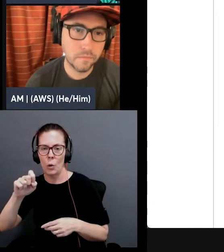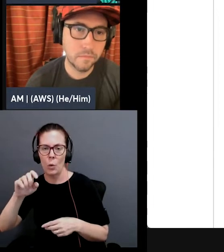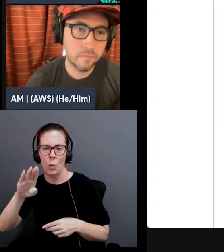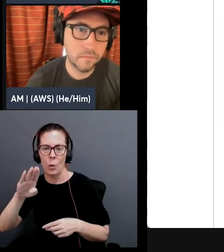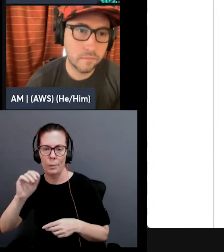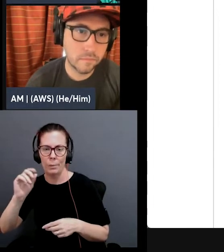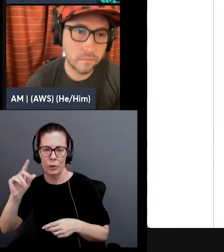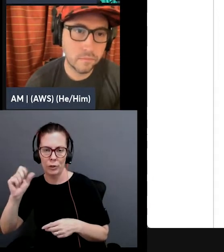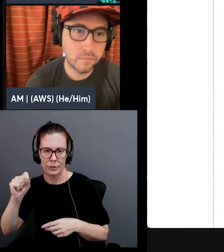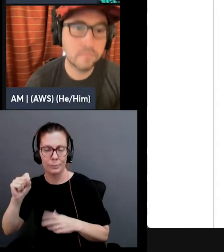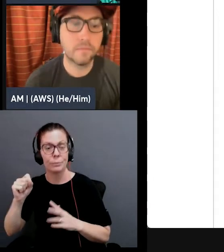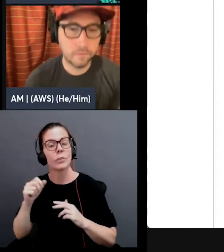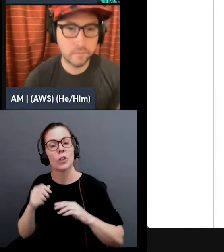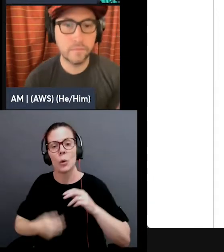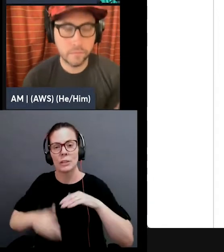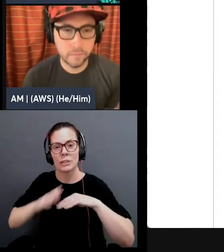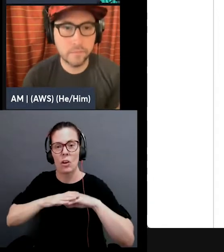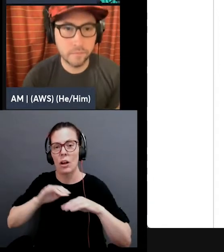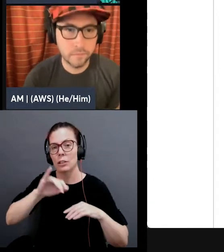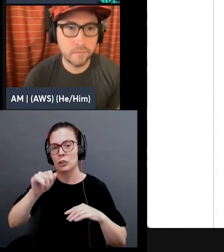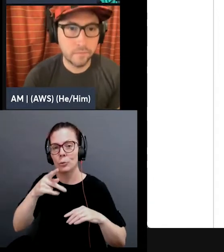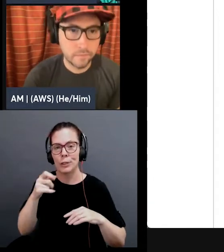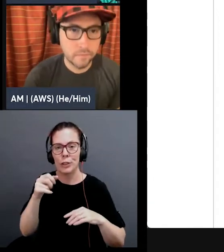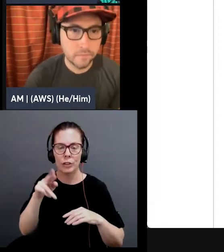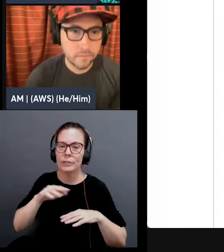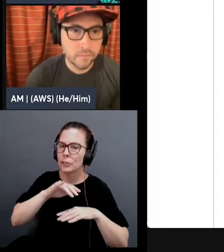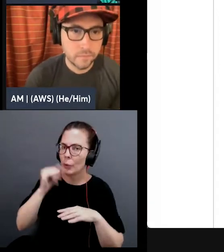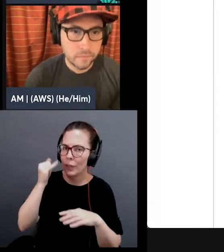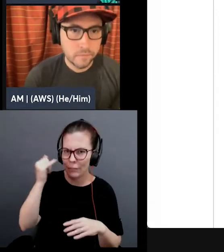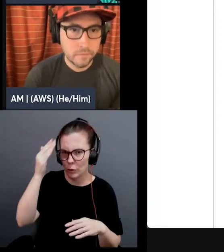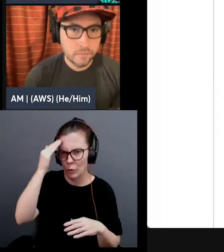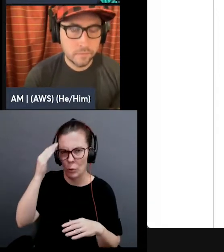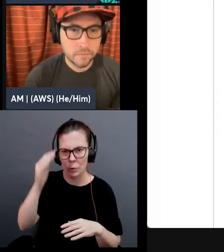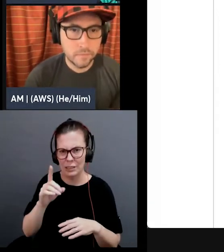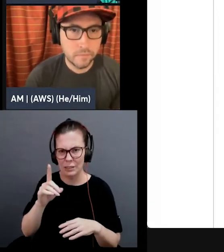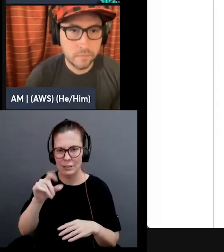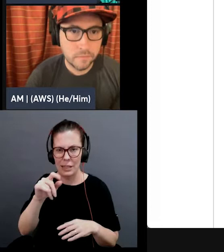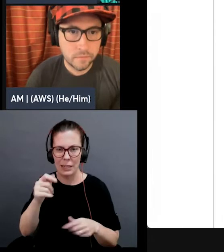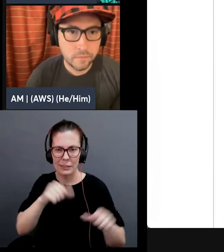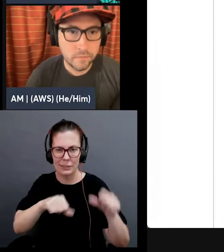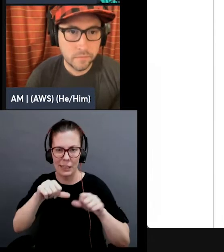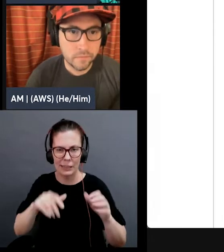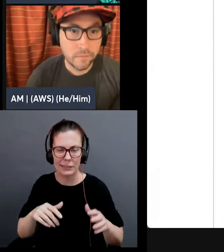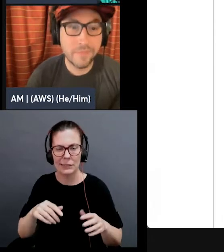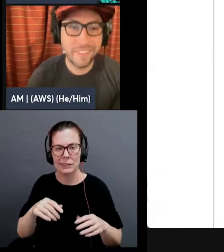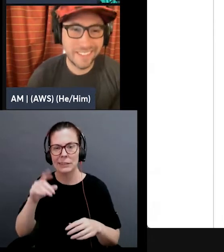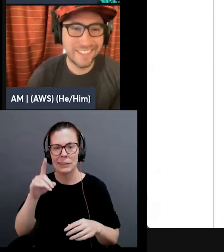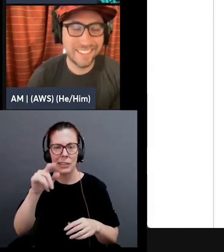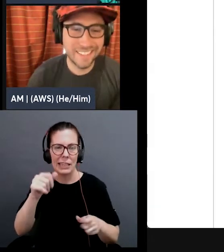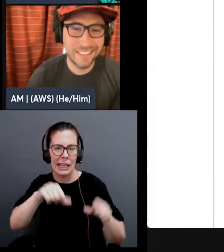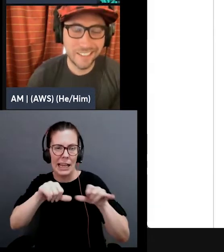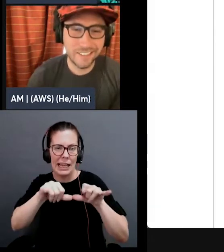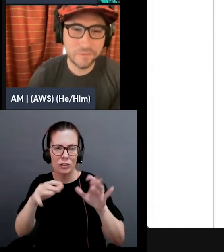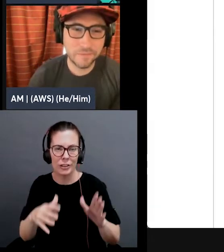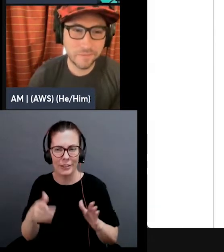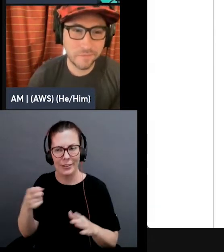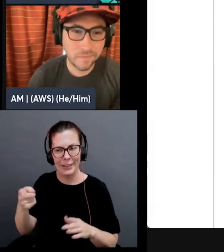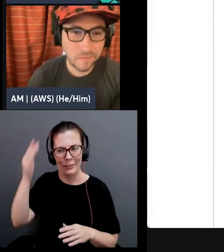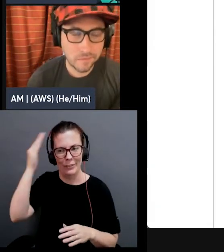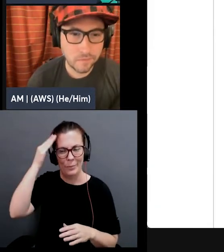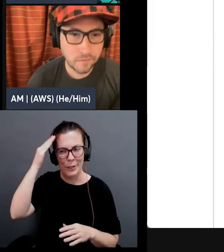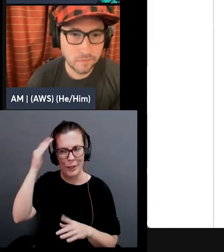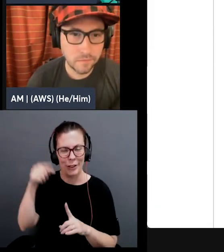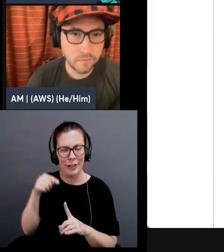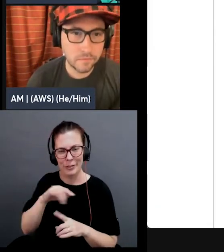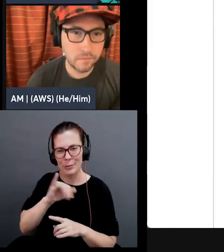built on top of Jupyter. So Jupyter Notebooks, if you're a data scientist, data engineer, this probably looks very familiar to you as far as